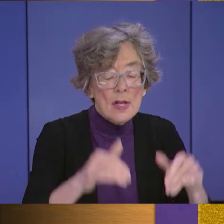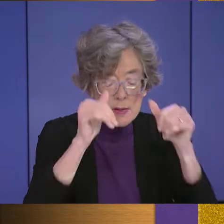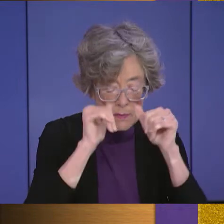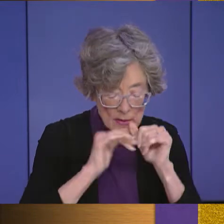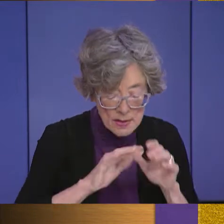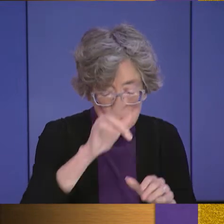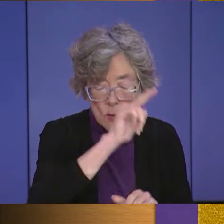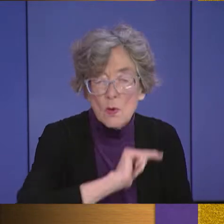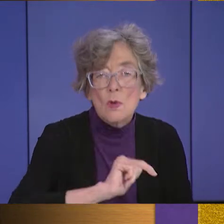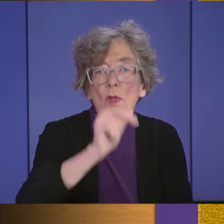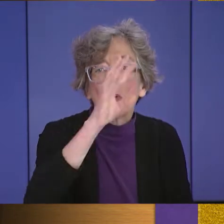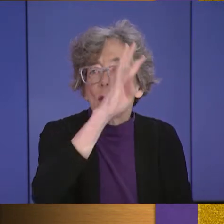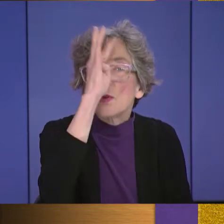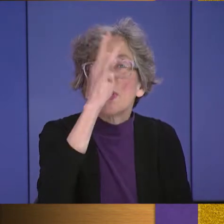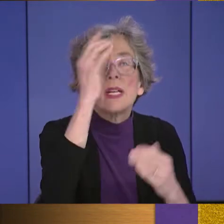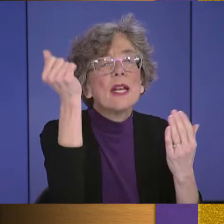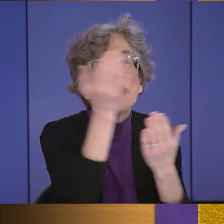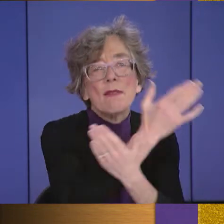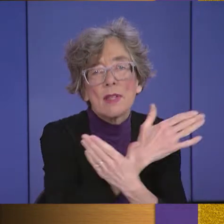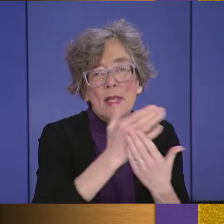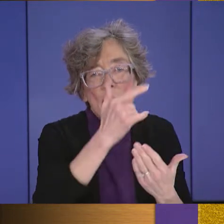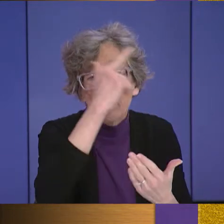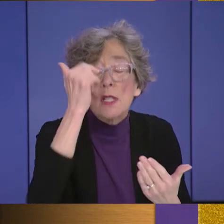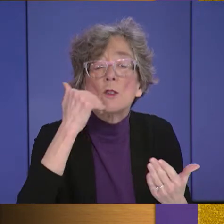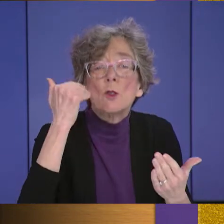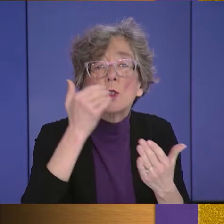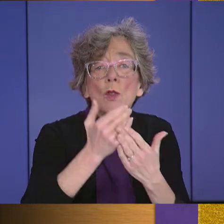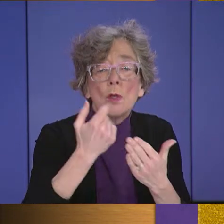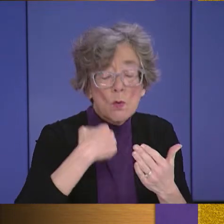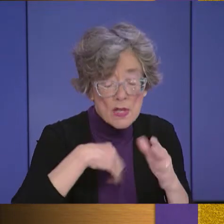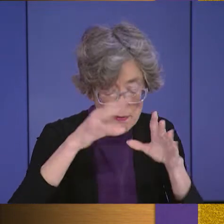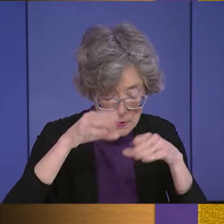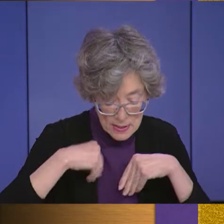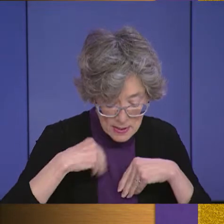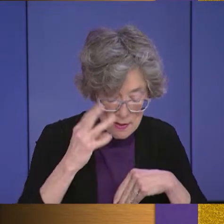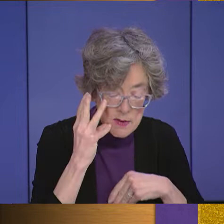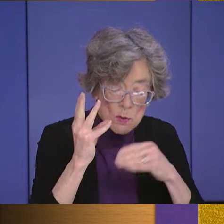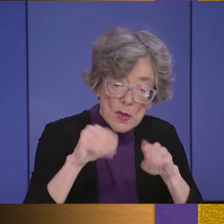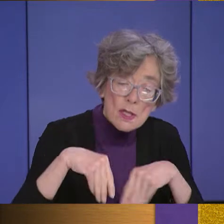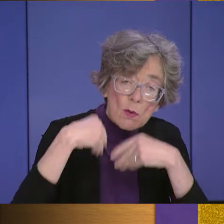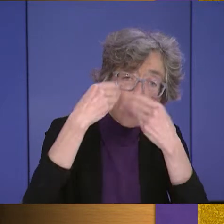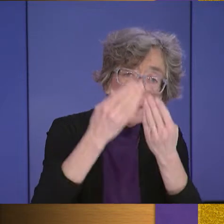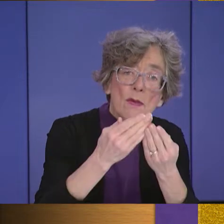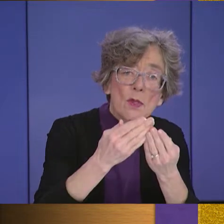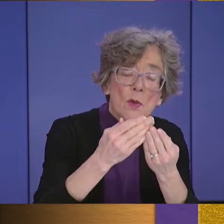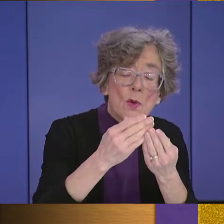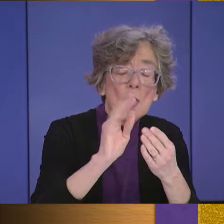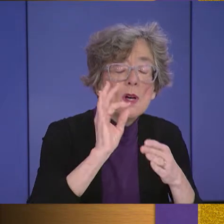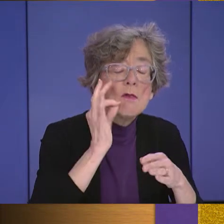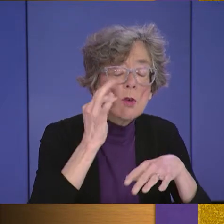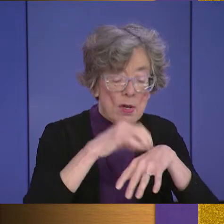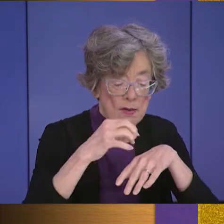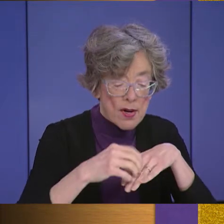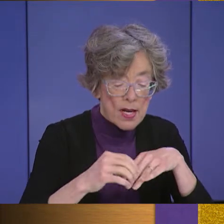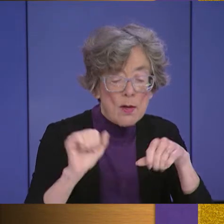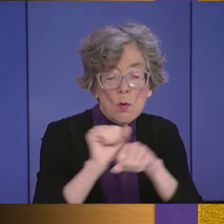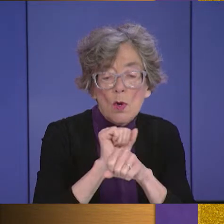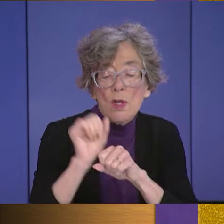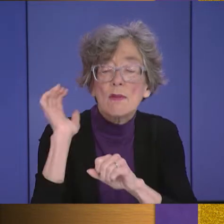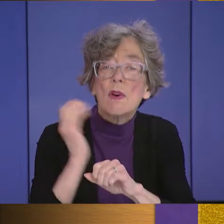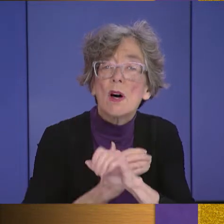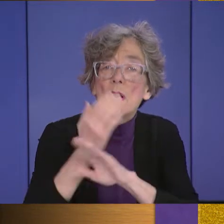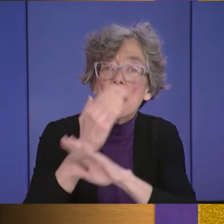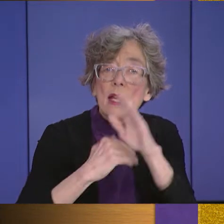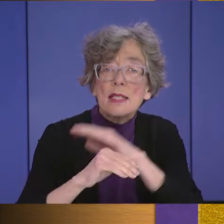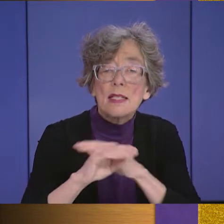Blessed are you, Lord God of all creation, for through your goodness we receive the wine we offer you. Fruit of the vine and work of human hands, it will